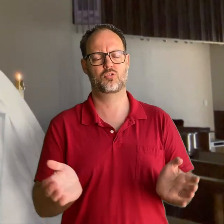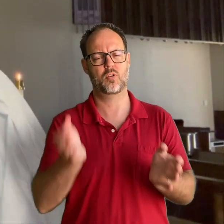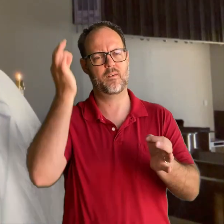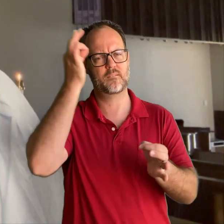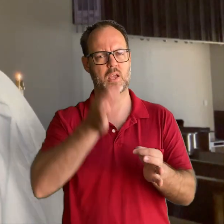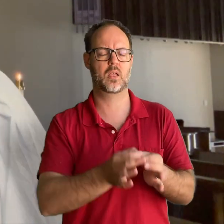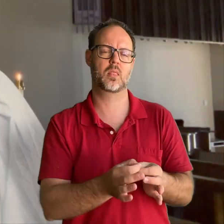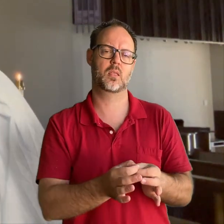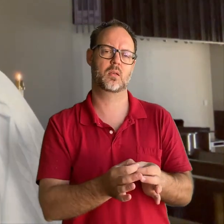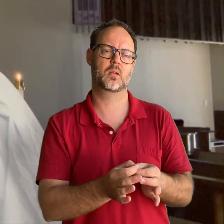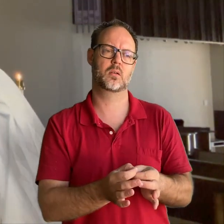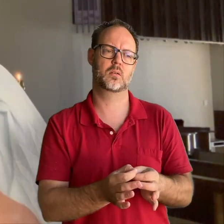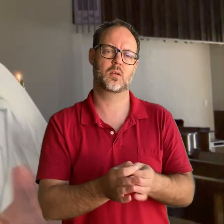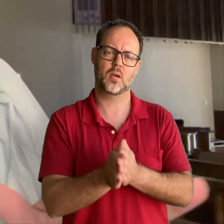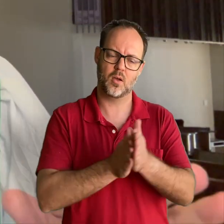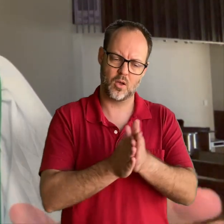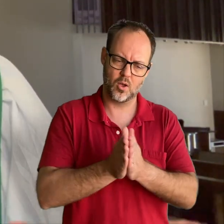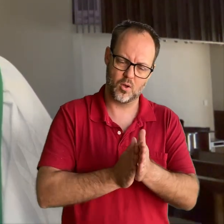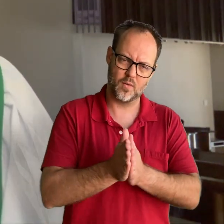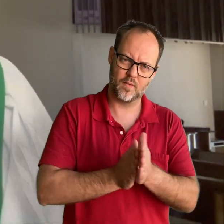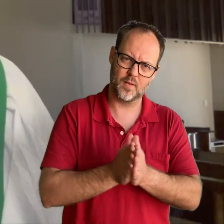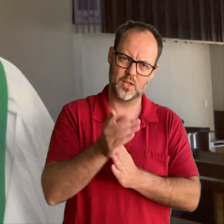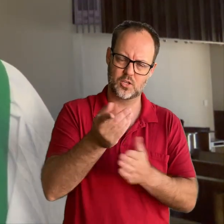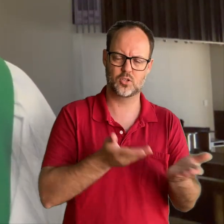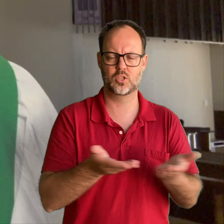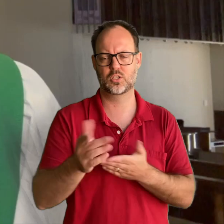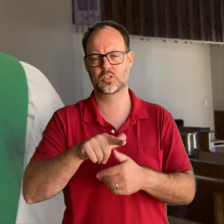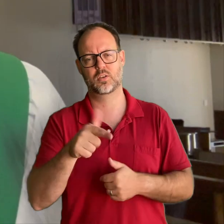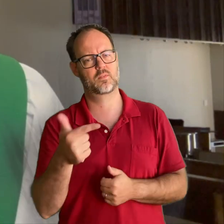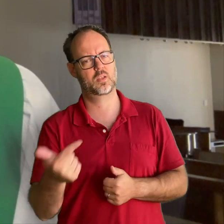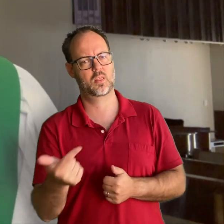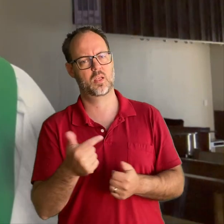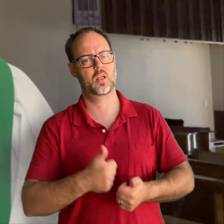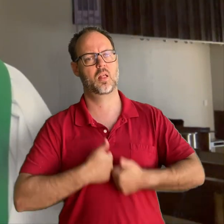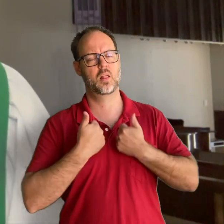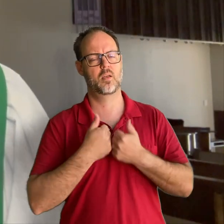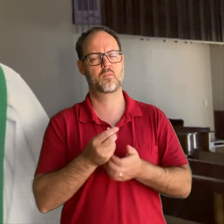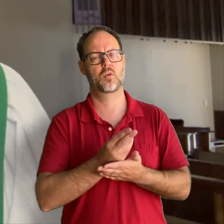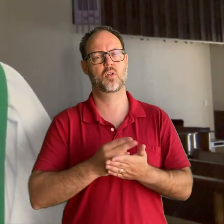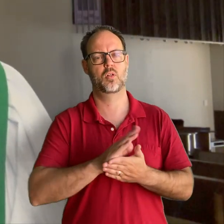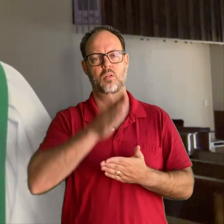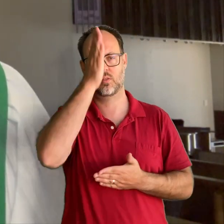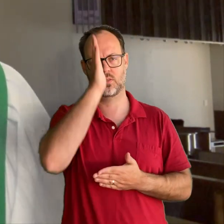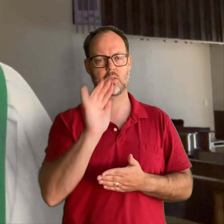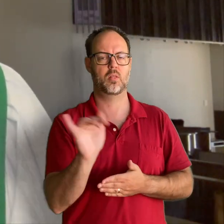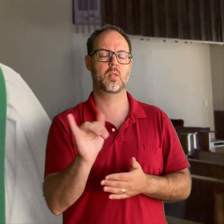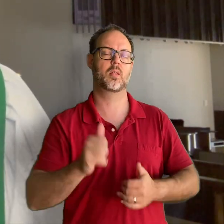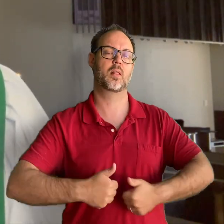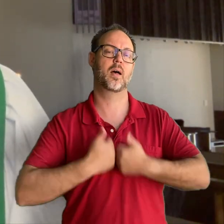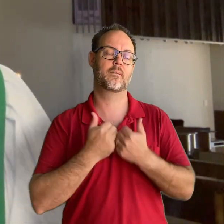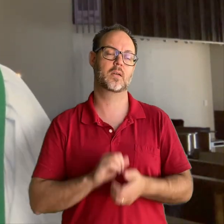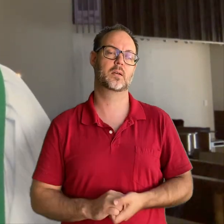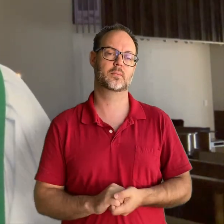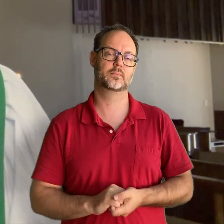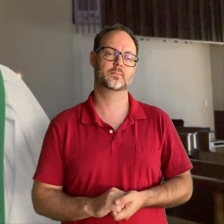your faith. He drives you out to serve others and live a holy and godly life.